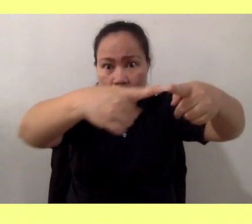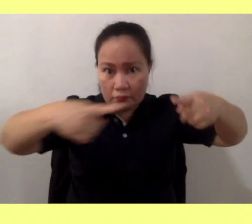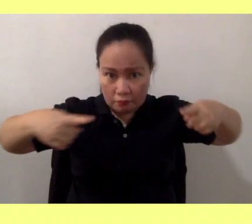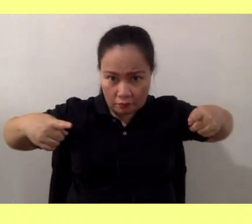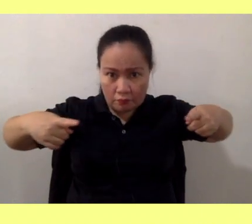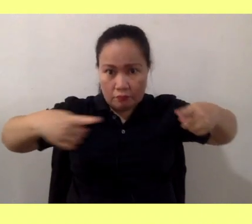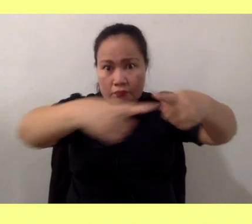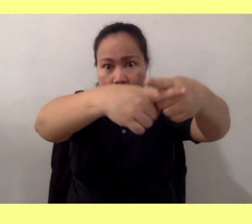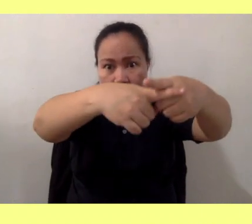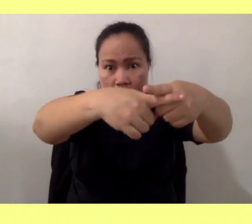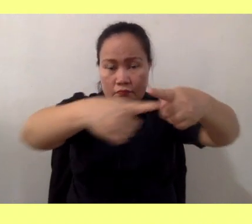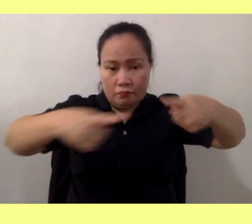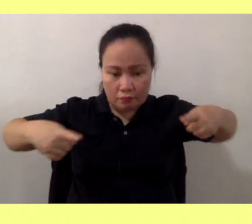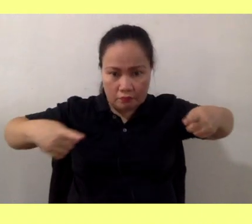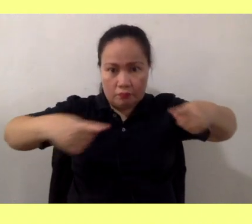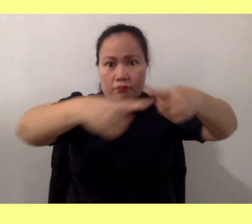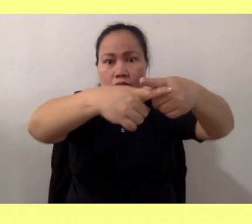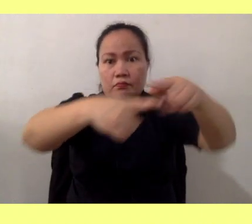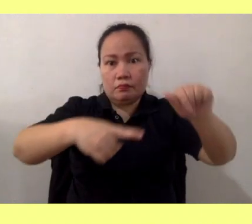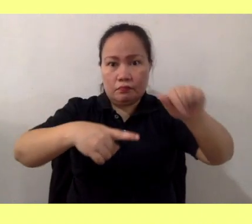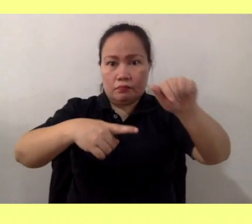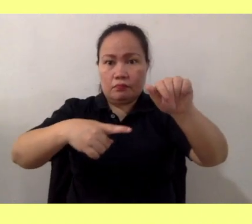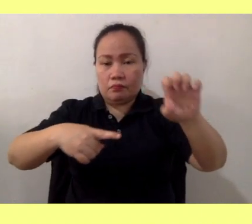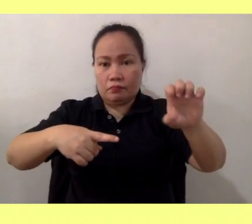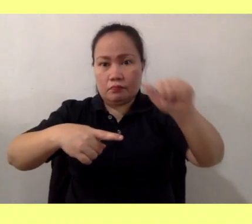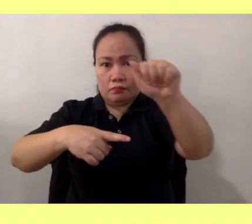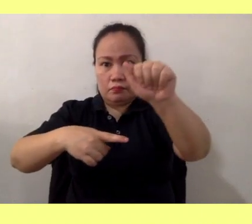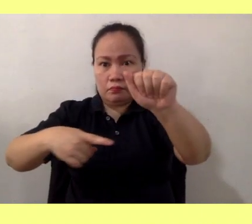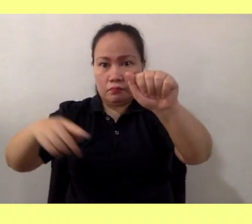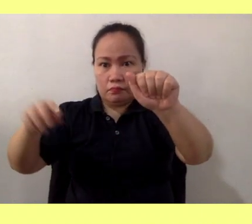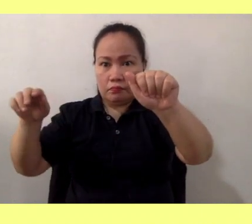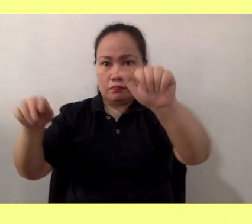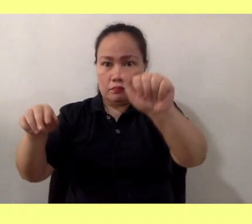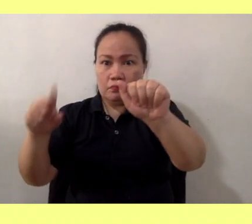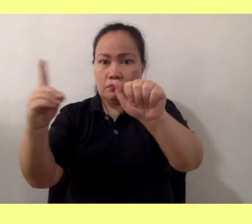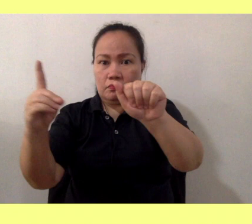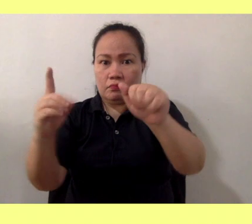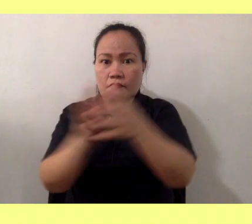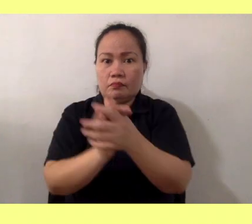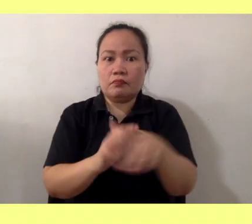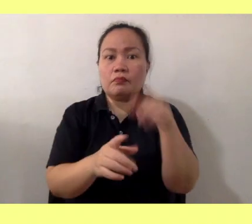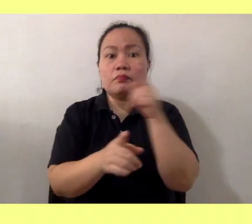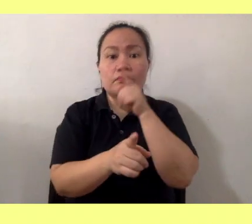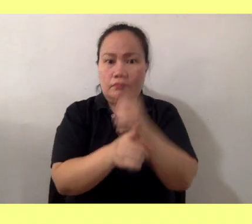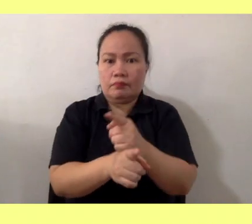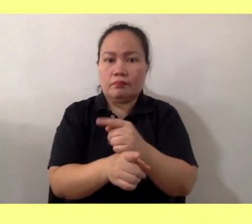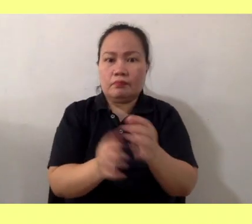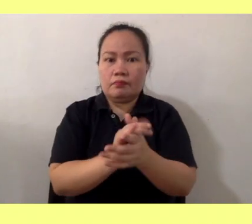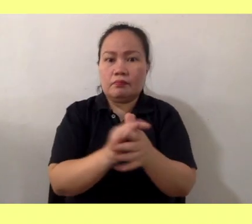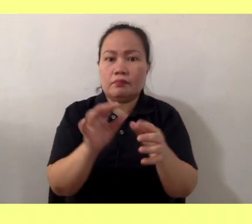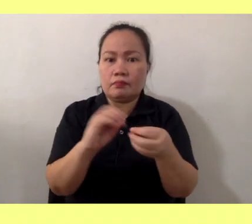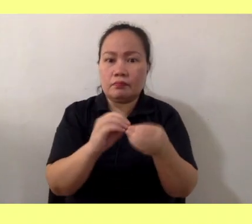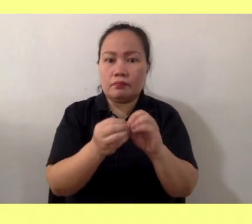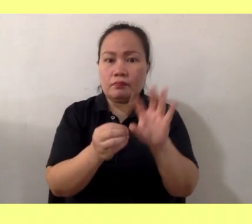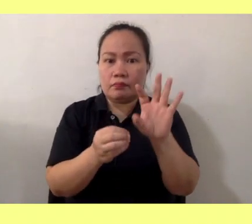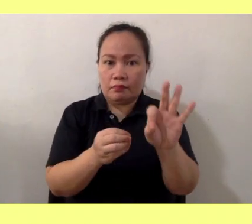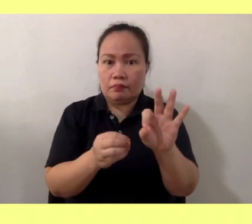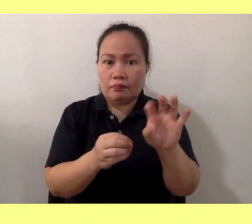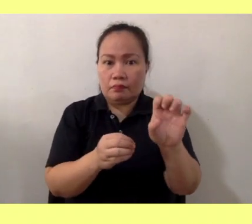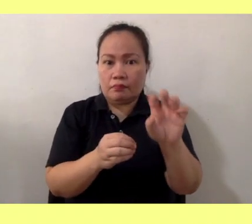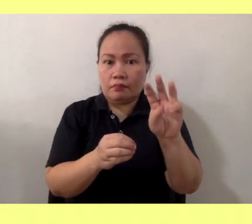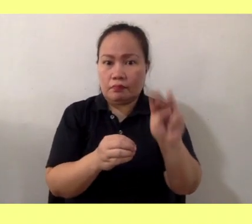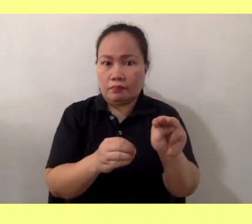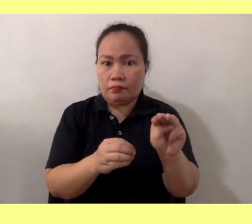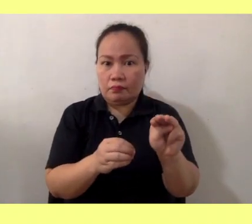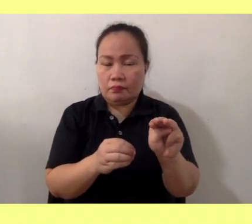si AD. Saan sila nag-meet? Sa point A. Yun po ang intersection. And then, segment EM. Ito si